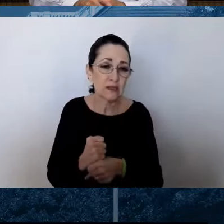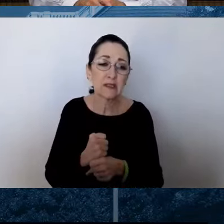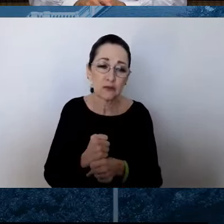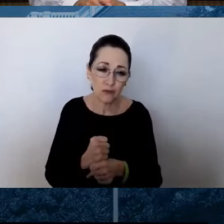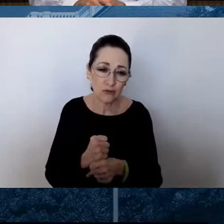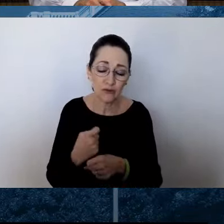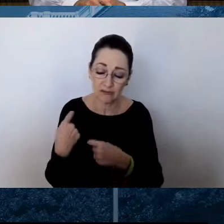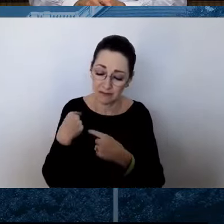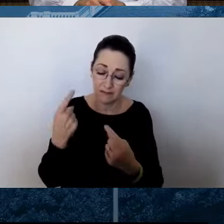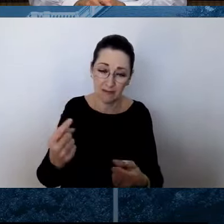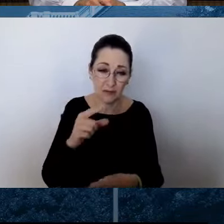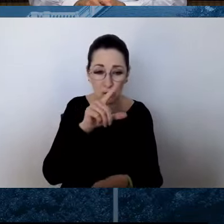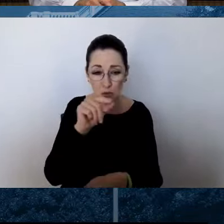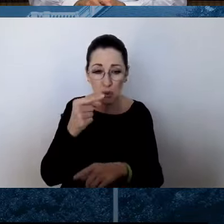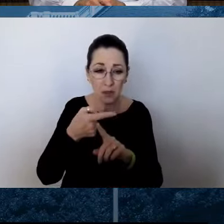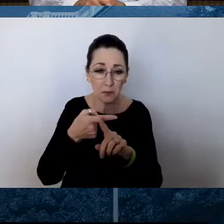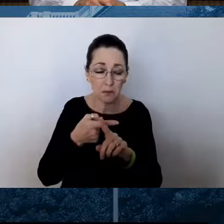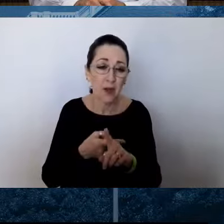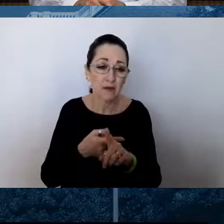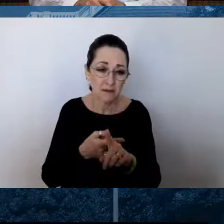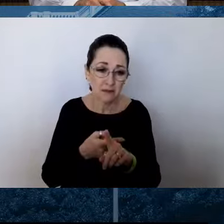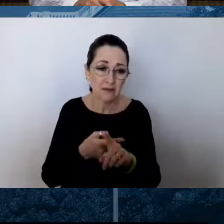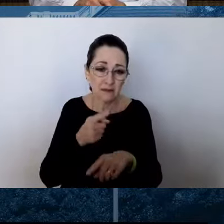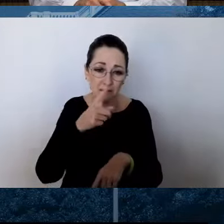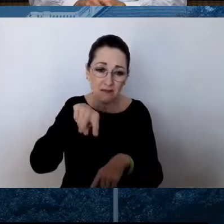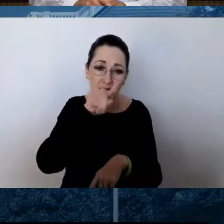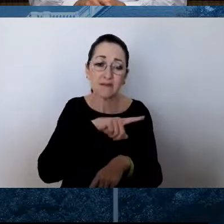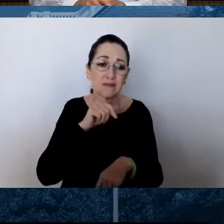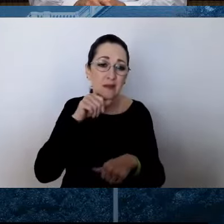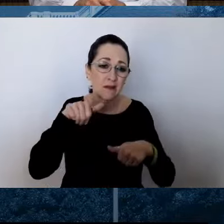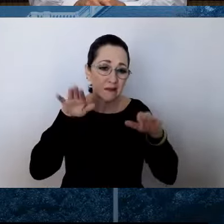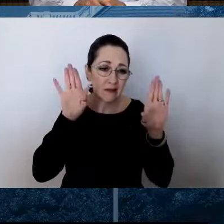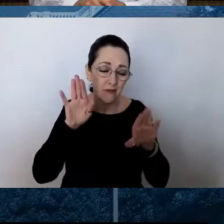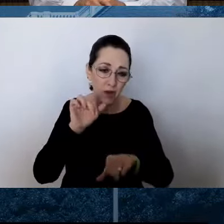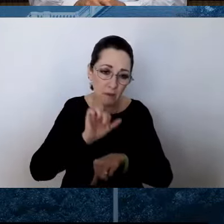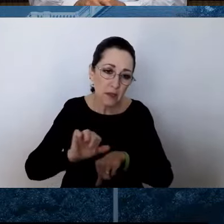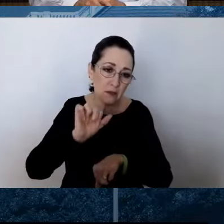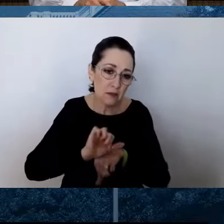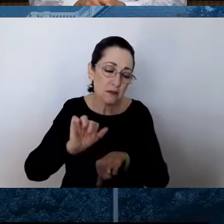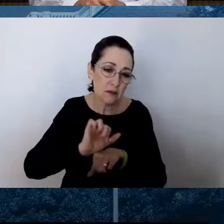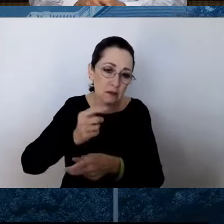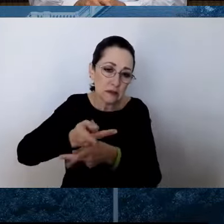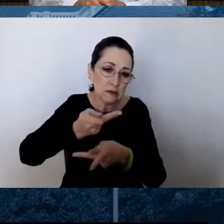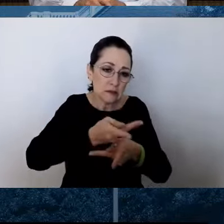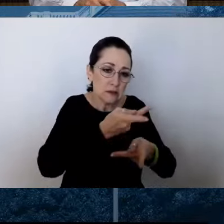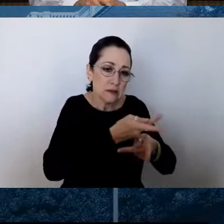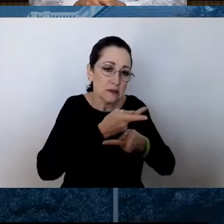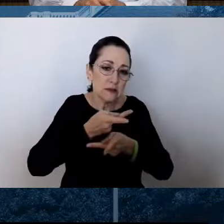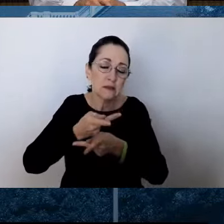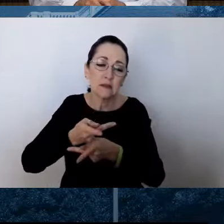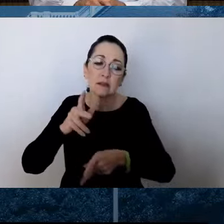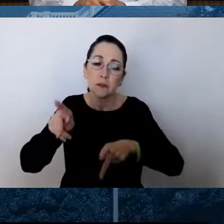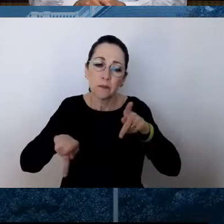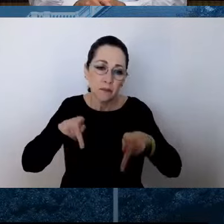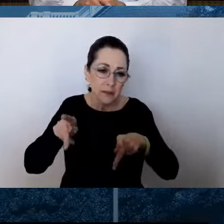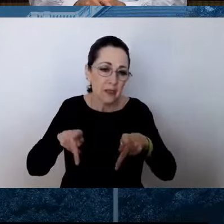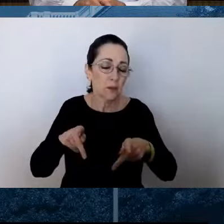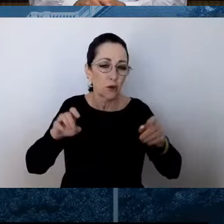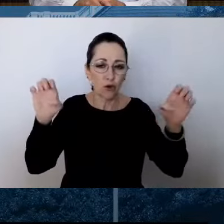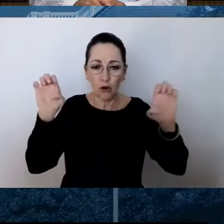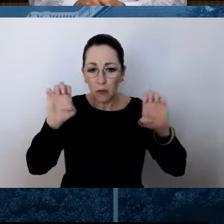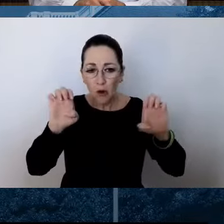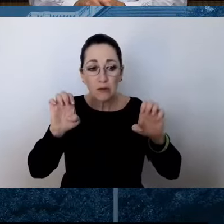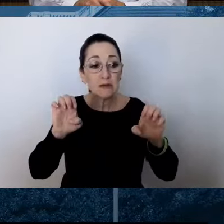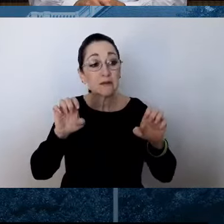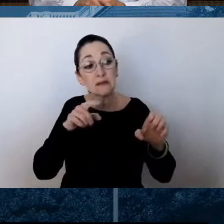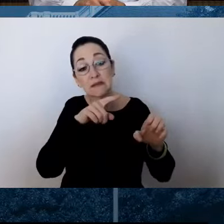20 months, with the treatment of patients with COVID-19. Our emergency rooms have been full. Our